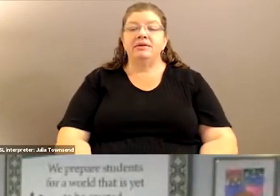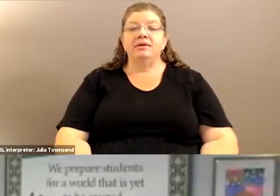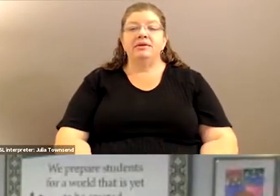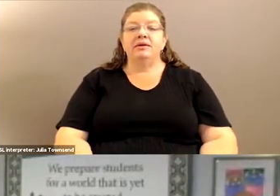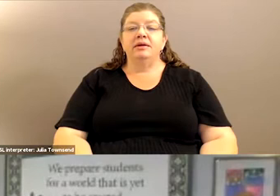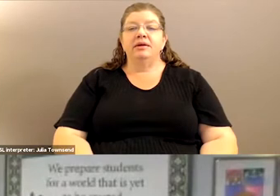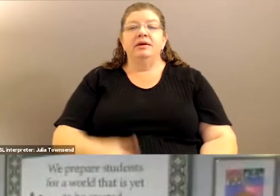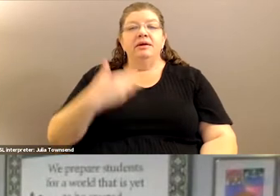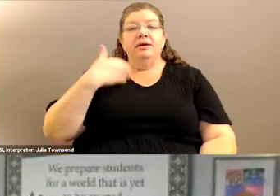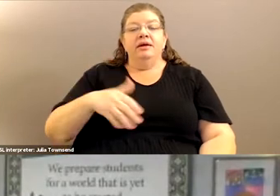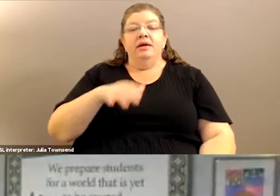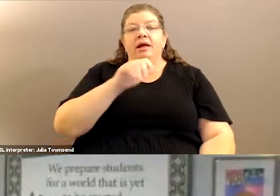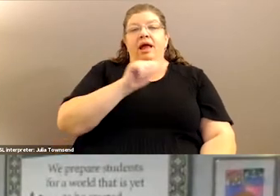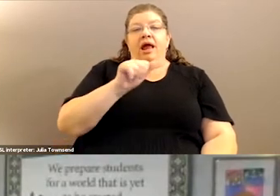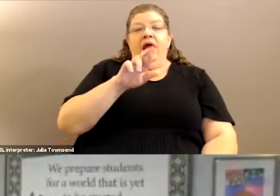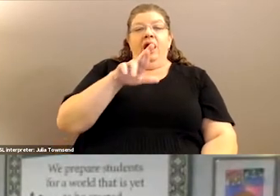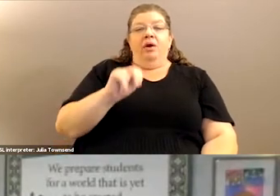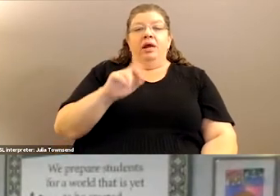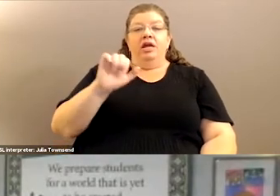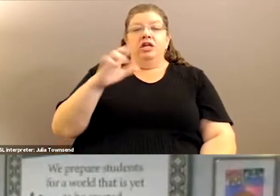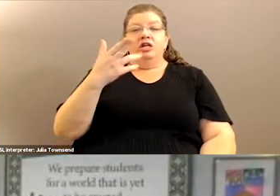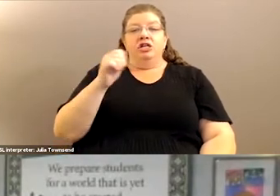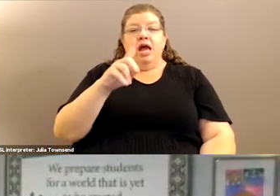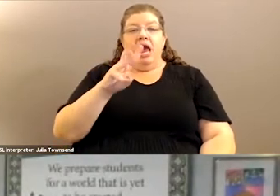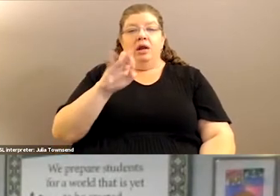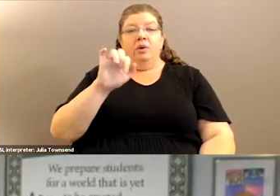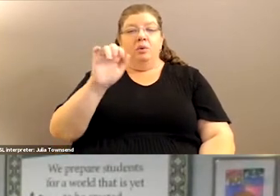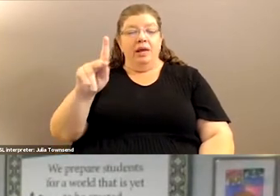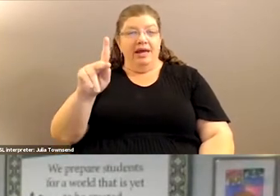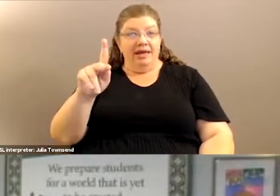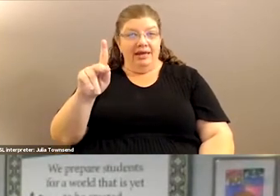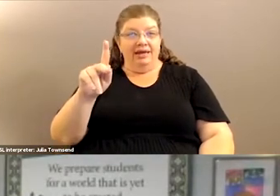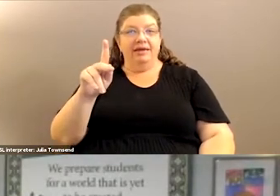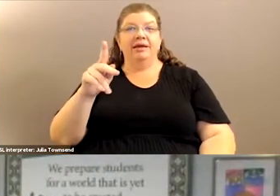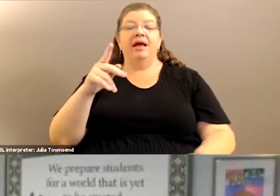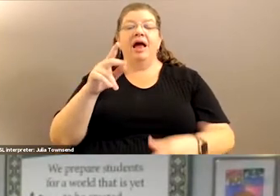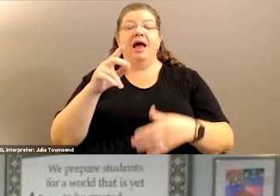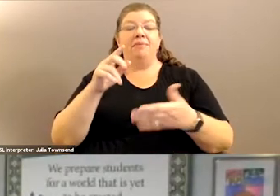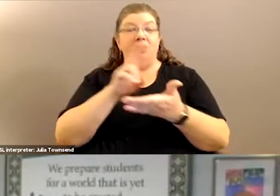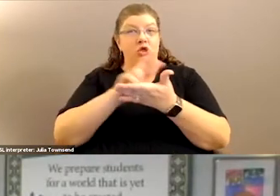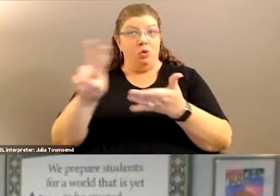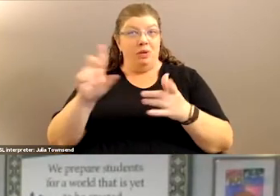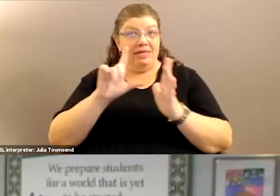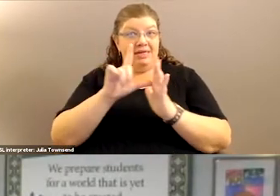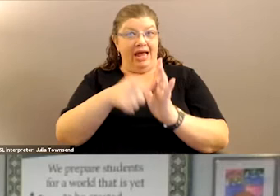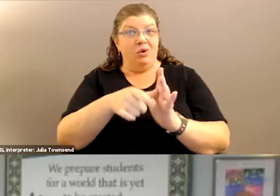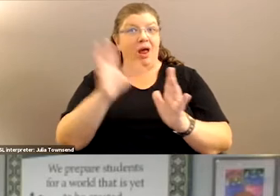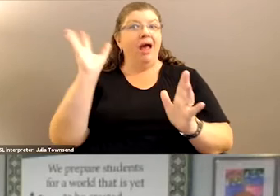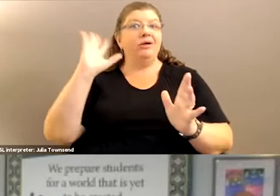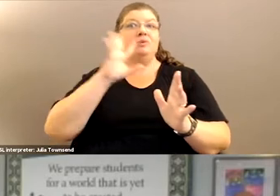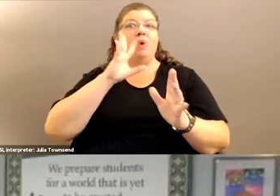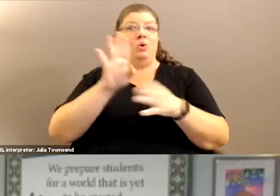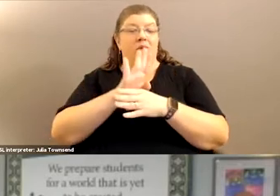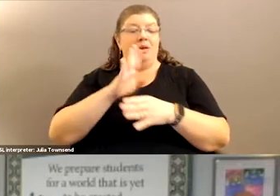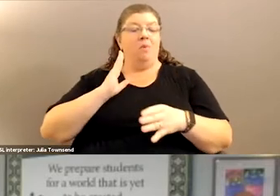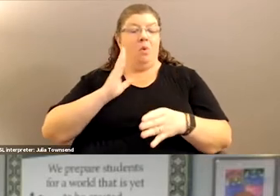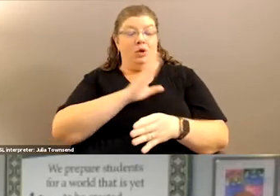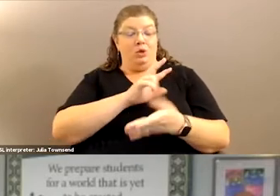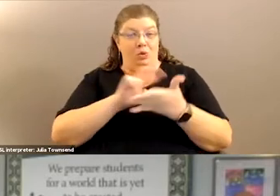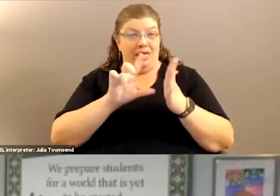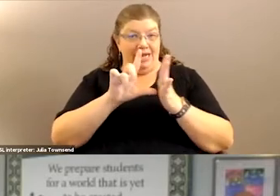yes my name is aaron chadwick and i'm just coming back i'm two it's two weeks later i spoke to the board originally and i